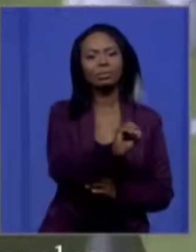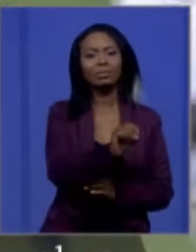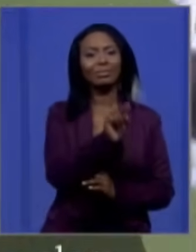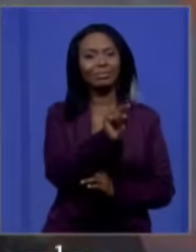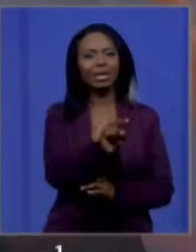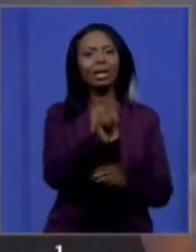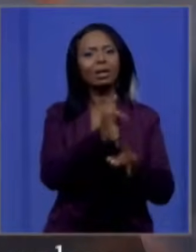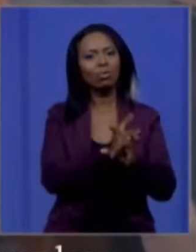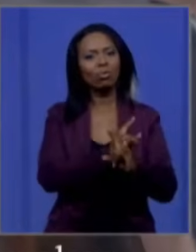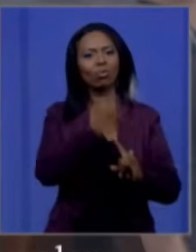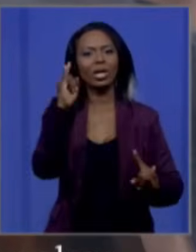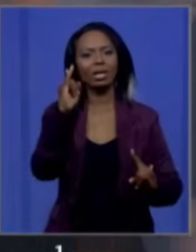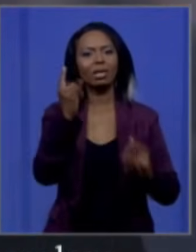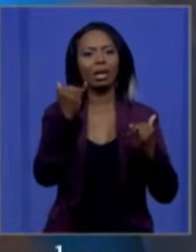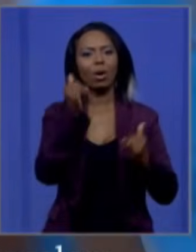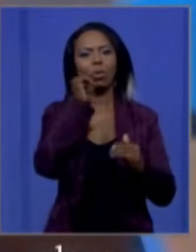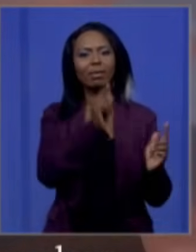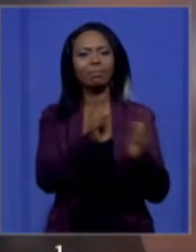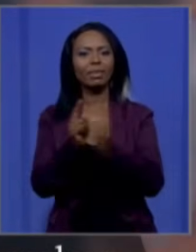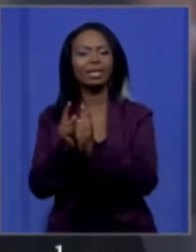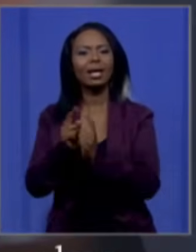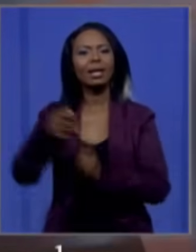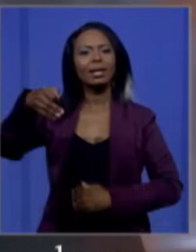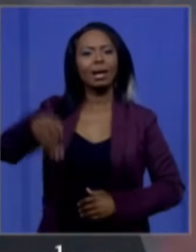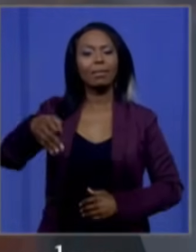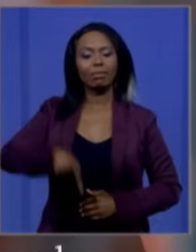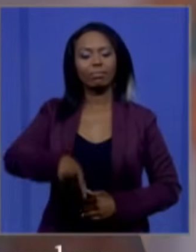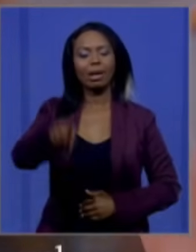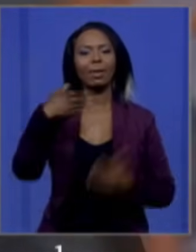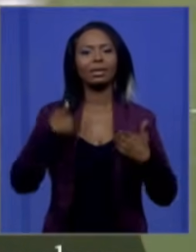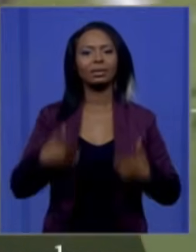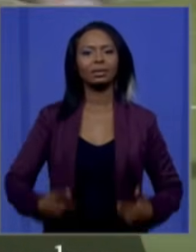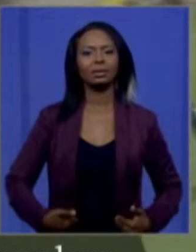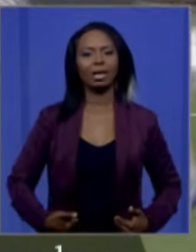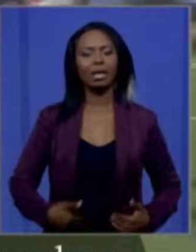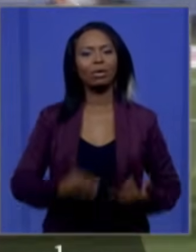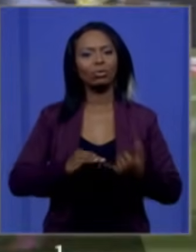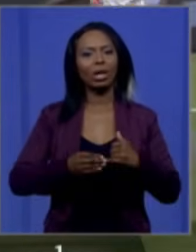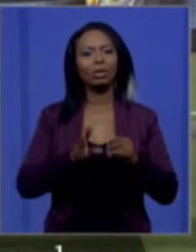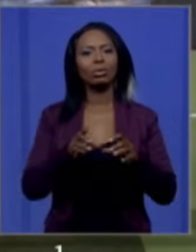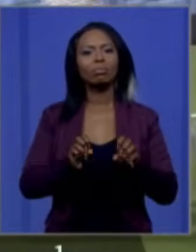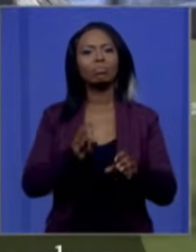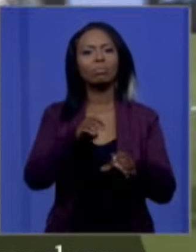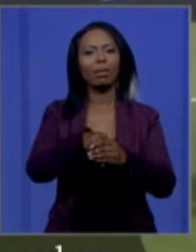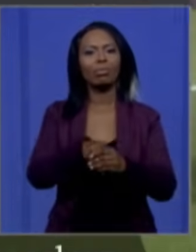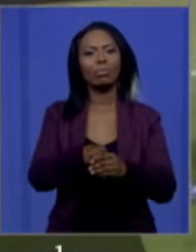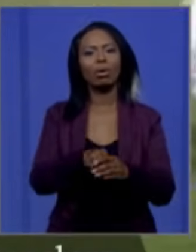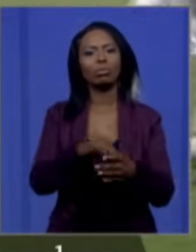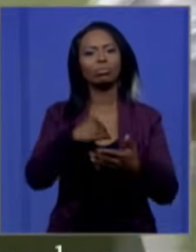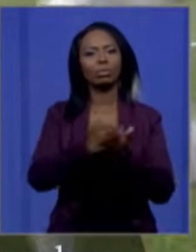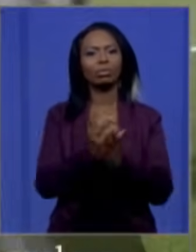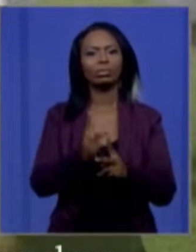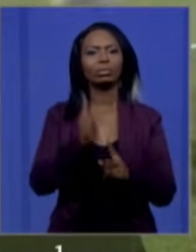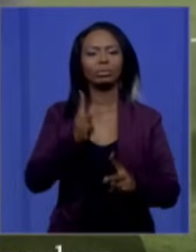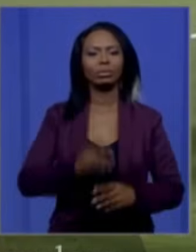go fenya papadi kgahlanong le Namibia ka Sontaga go ba le sebaka sa go fetela go tša